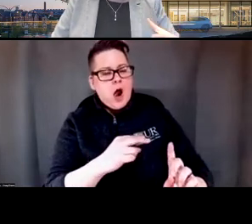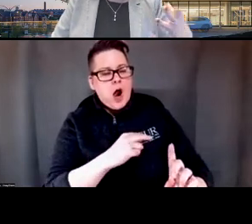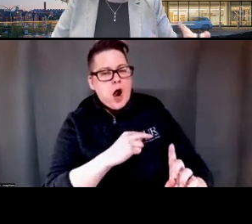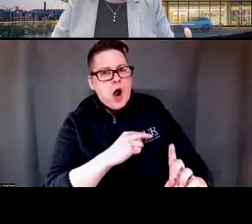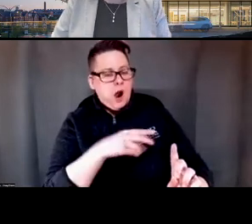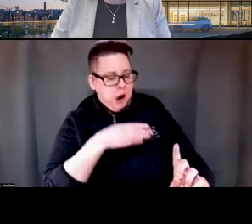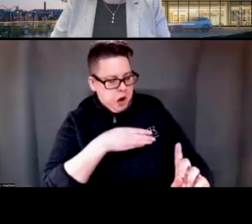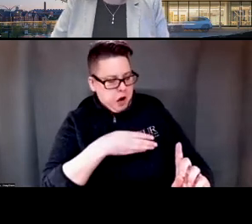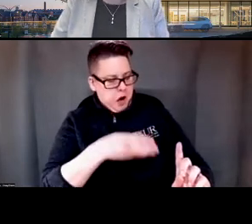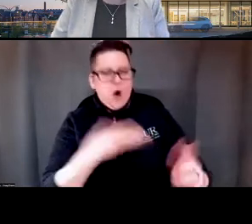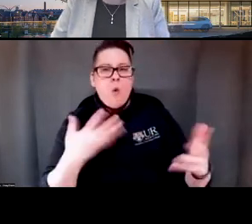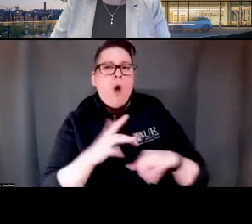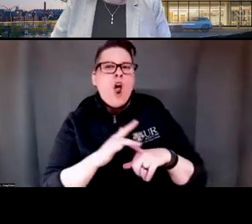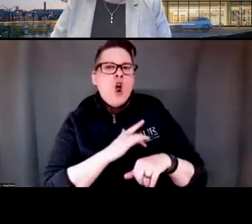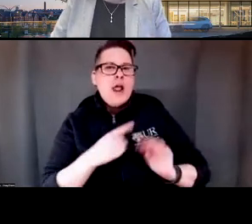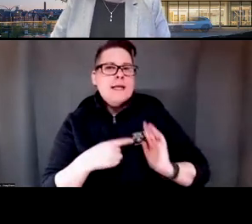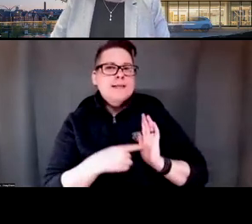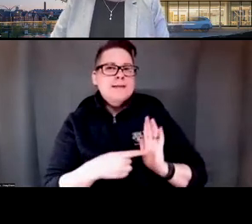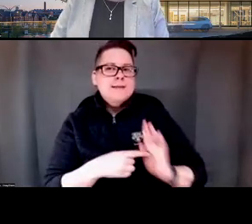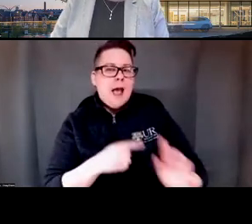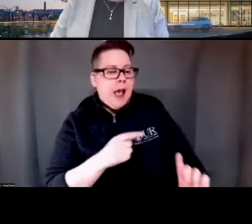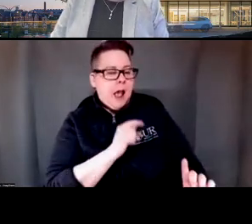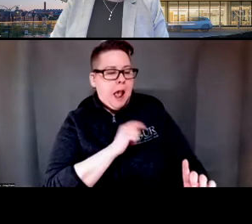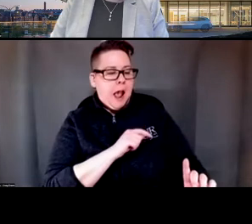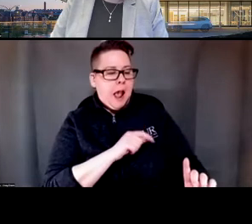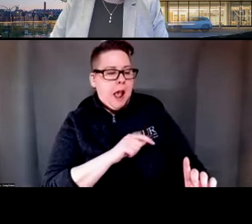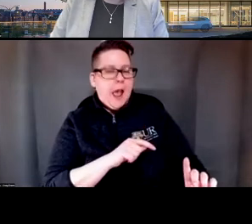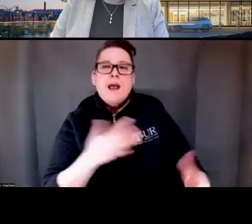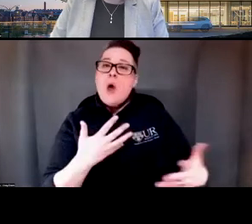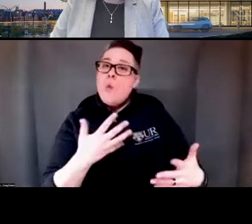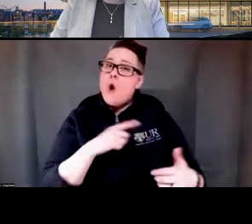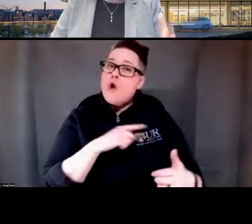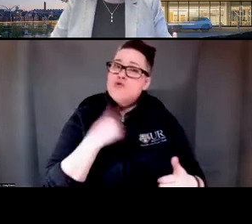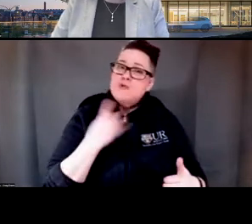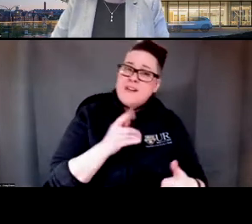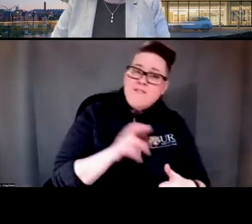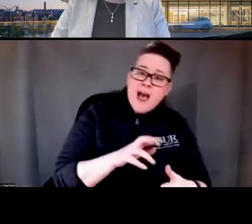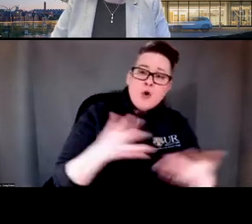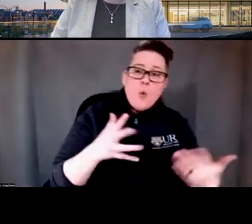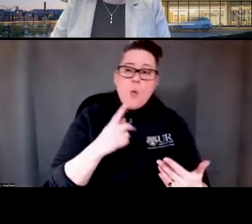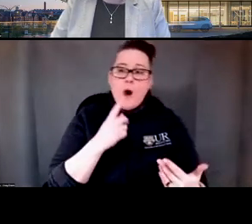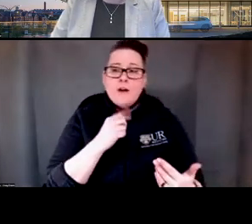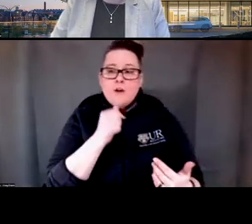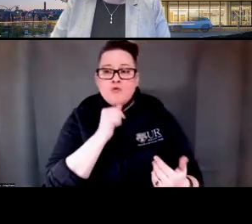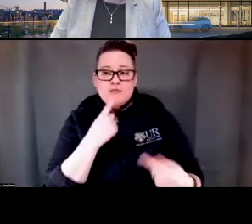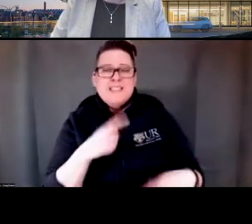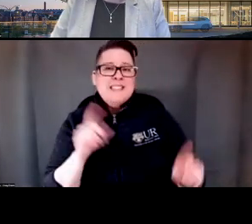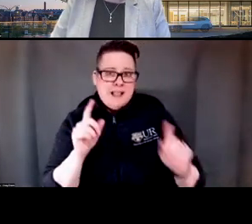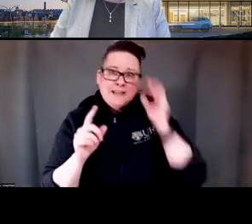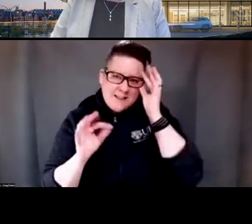what were the early manifestations and what are risk and resilience factors to help define the